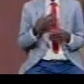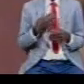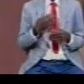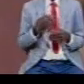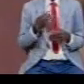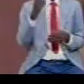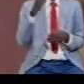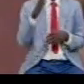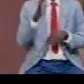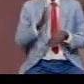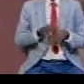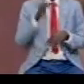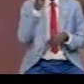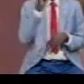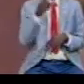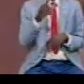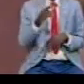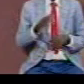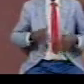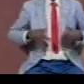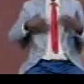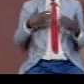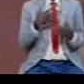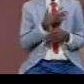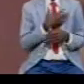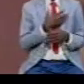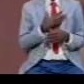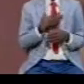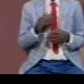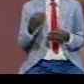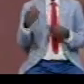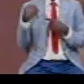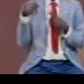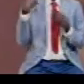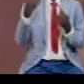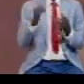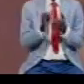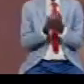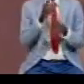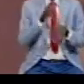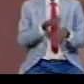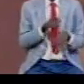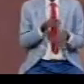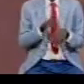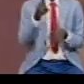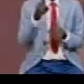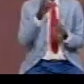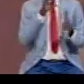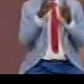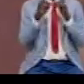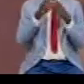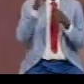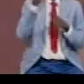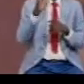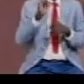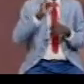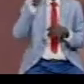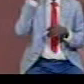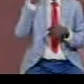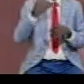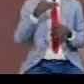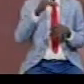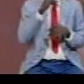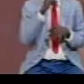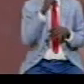God touched my life, and I know I can do it. So since then, I've been talking to God. I said, God, I know you've not done it, but